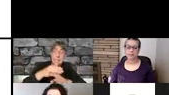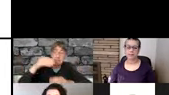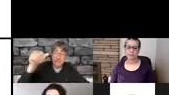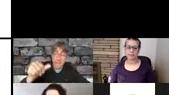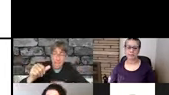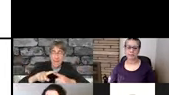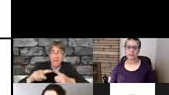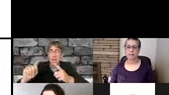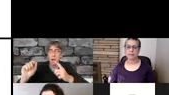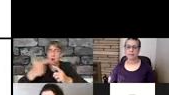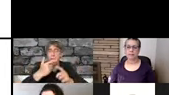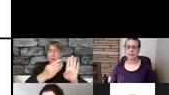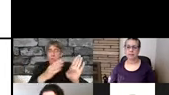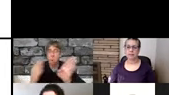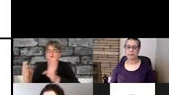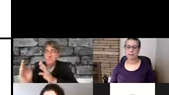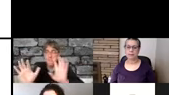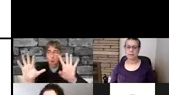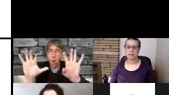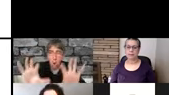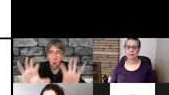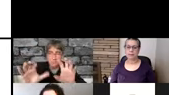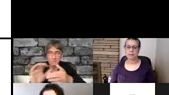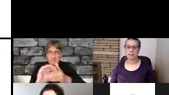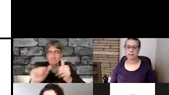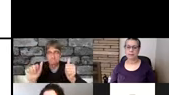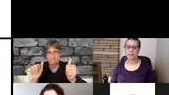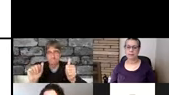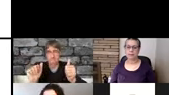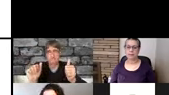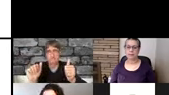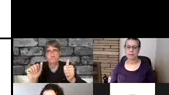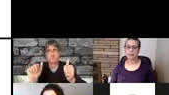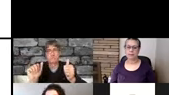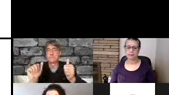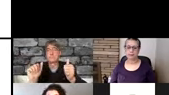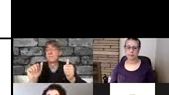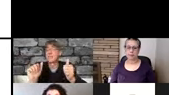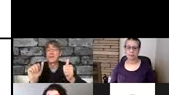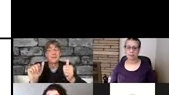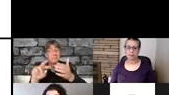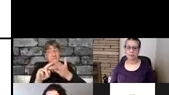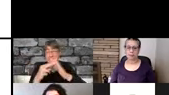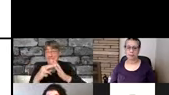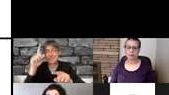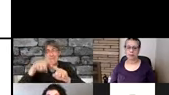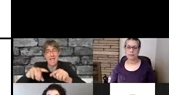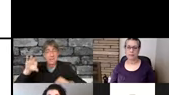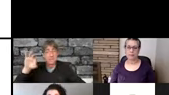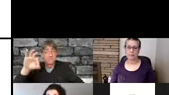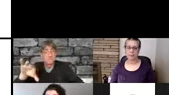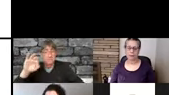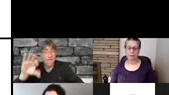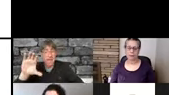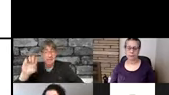ago. When the new system is implemented, riders will no longer be able to pay cash at the fare boxes on